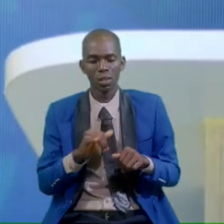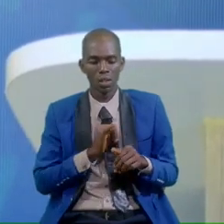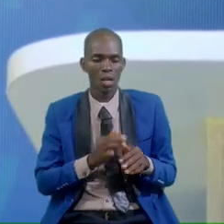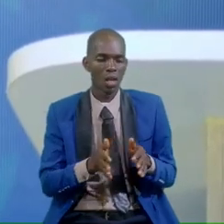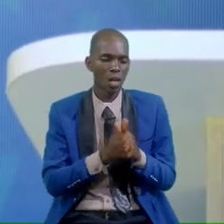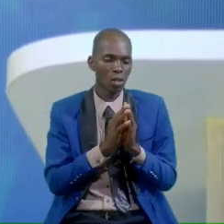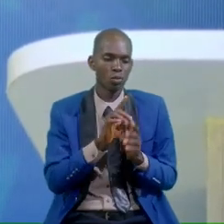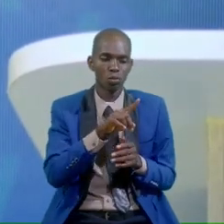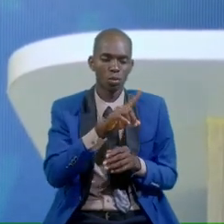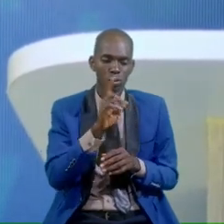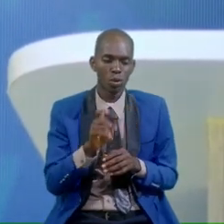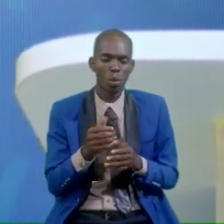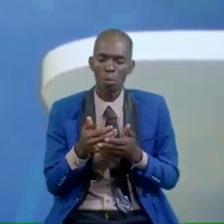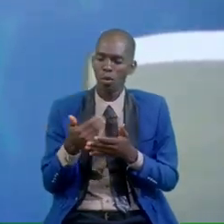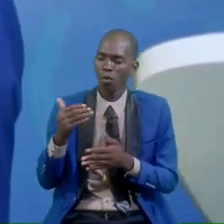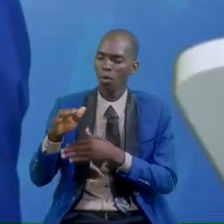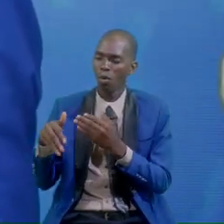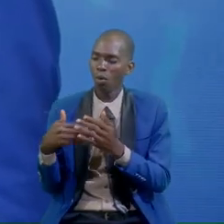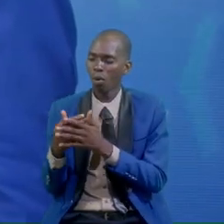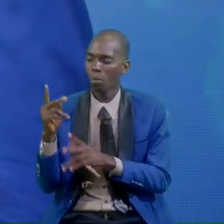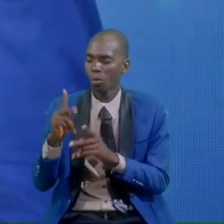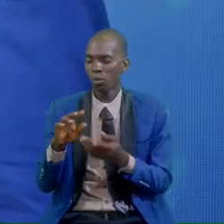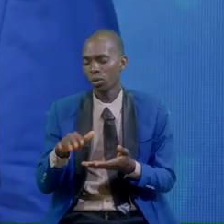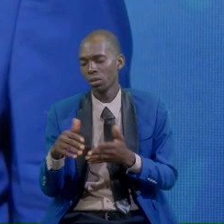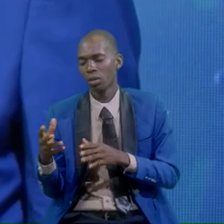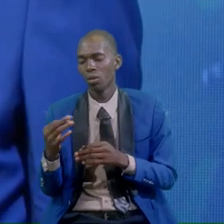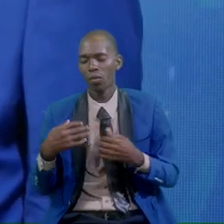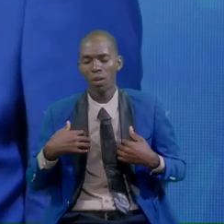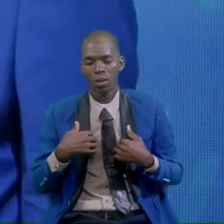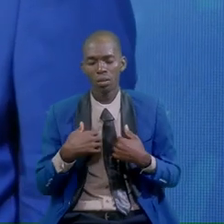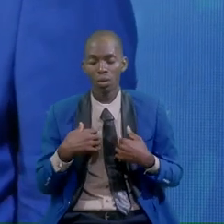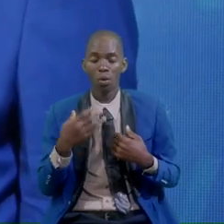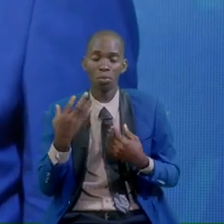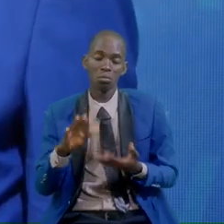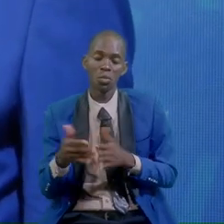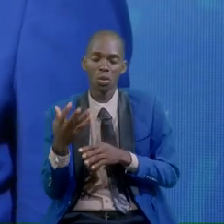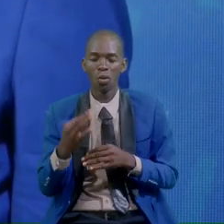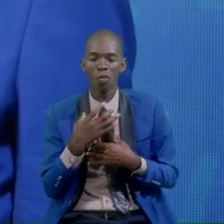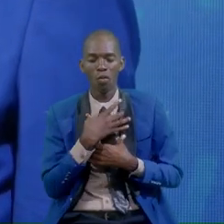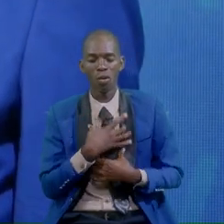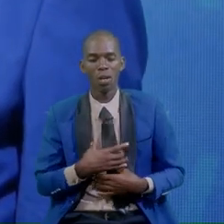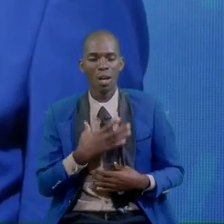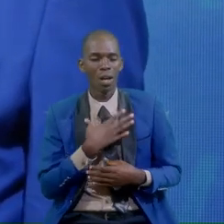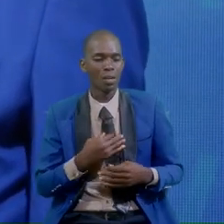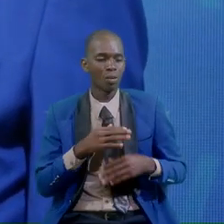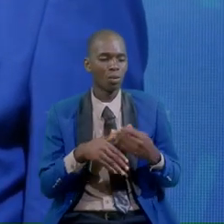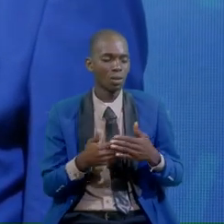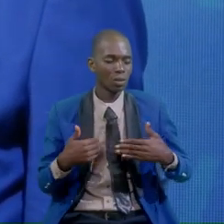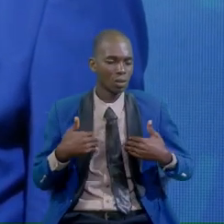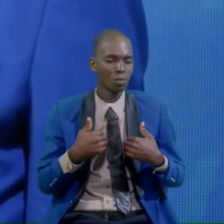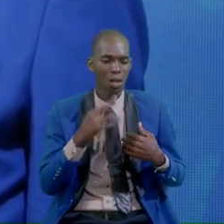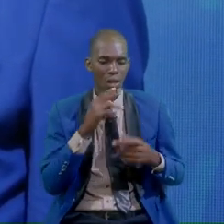die of hunger and the cattle and the animals are alive, what's the use of